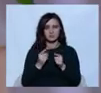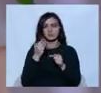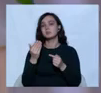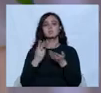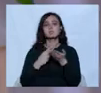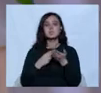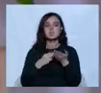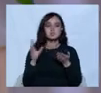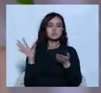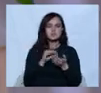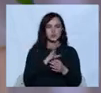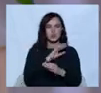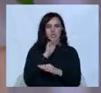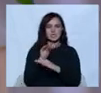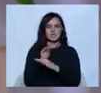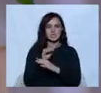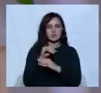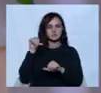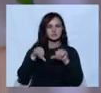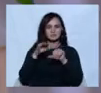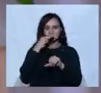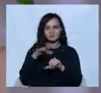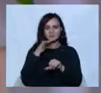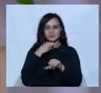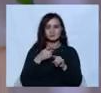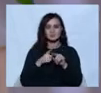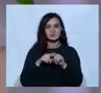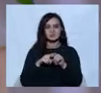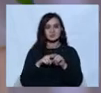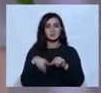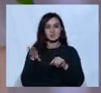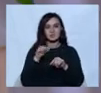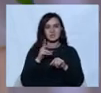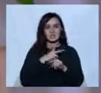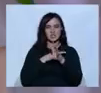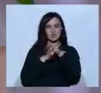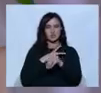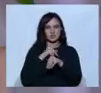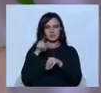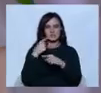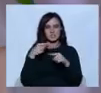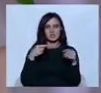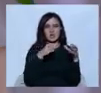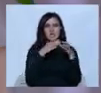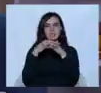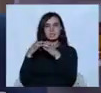has written famous characters like Hamlet, Romeo, Juliet, and in fact Shylock in this